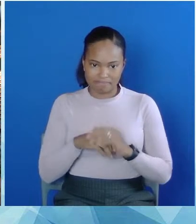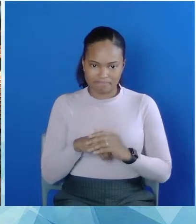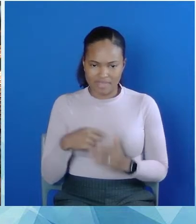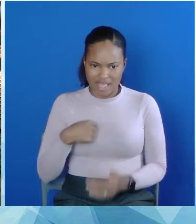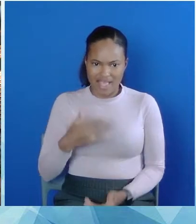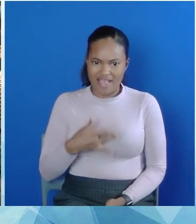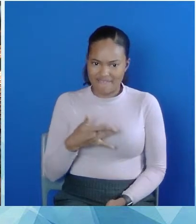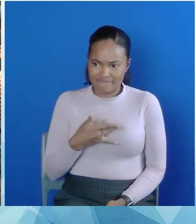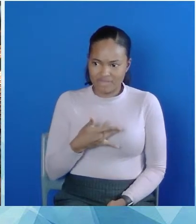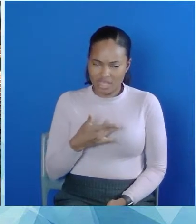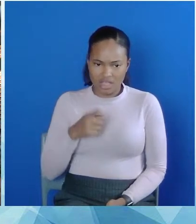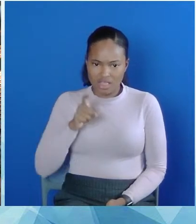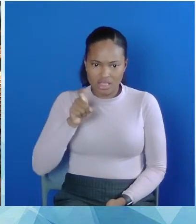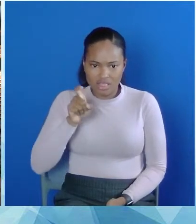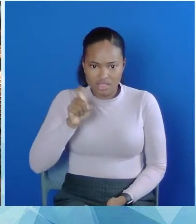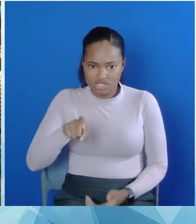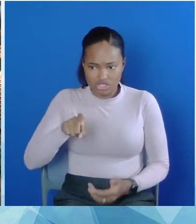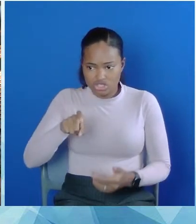be voided.